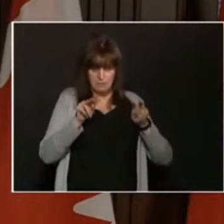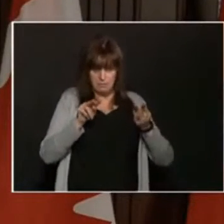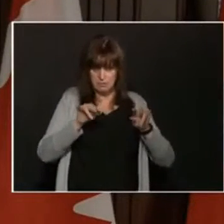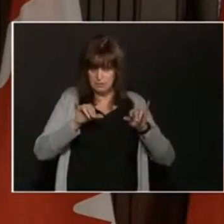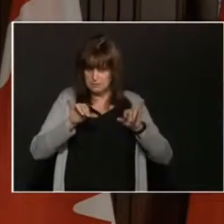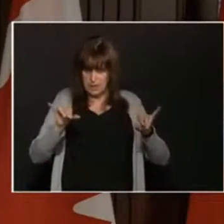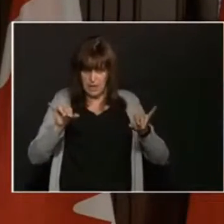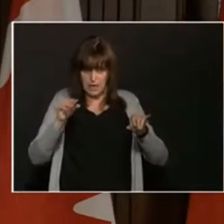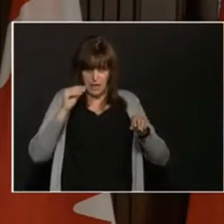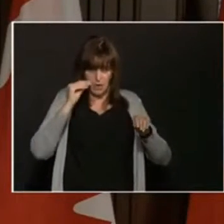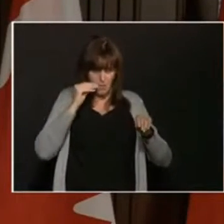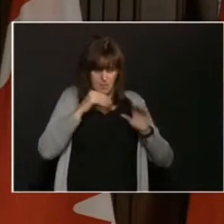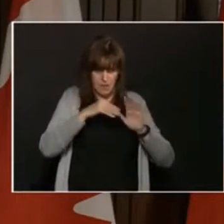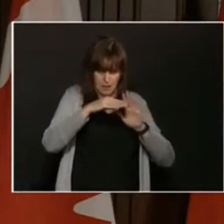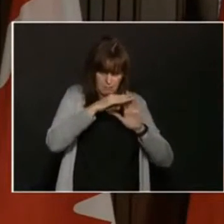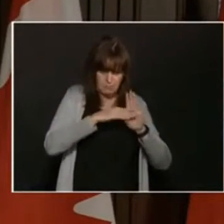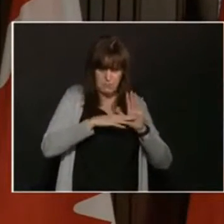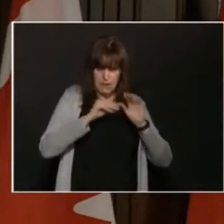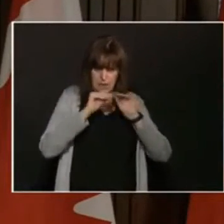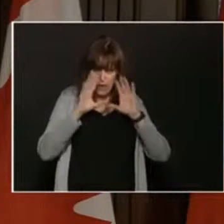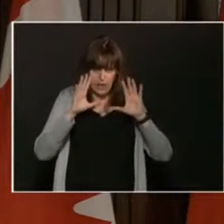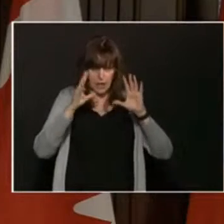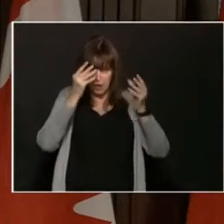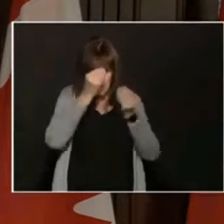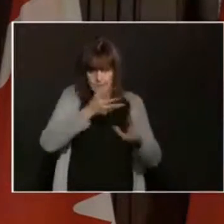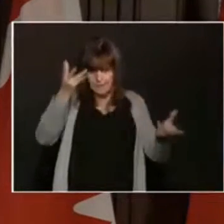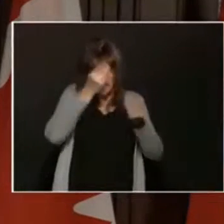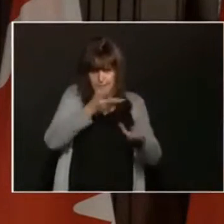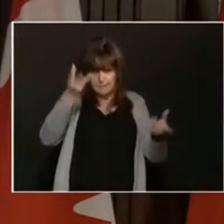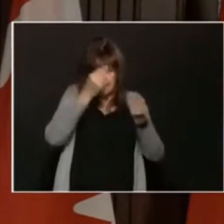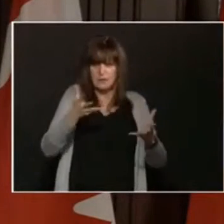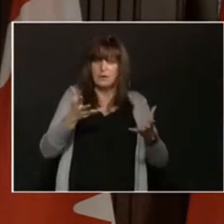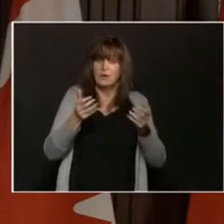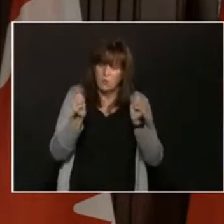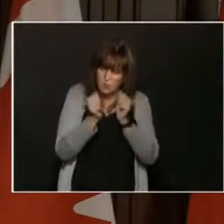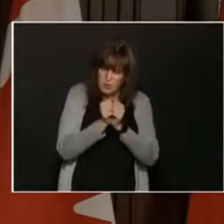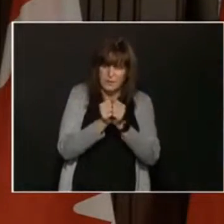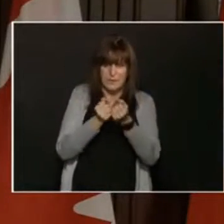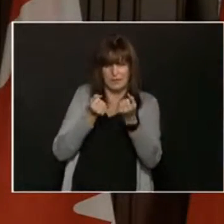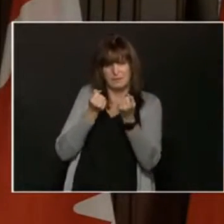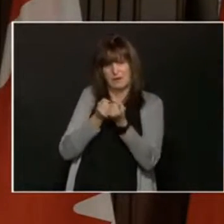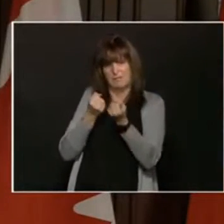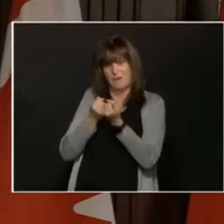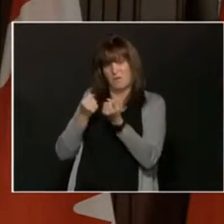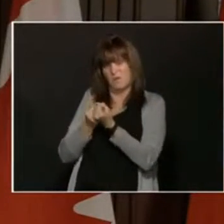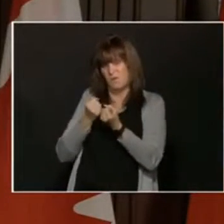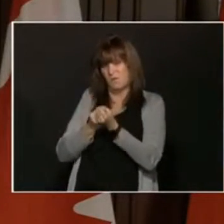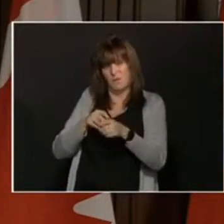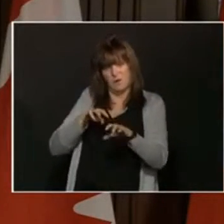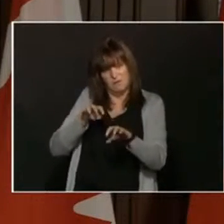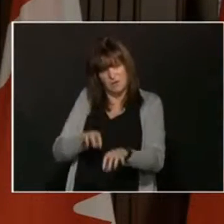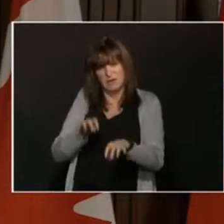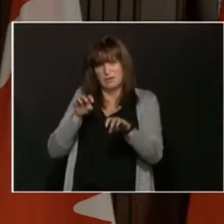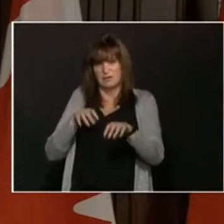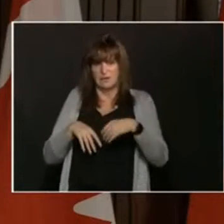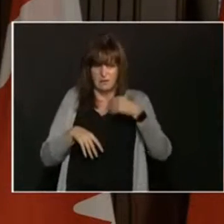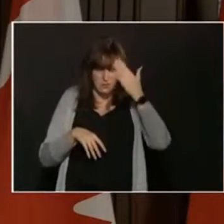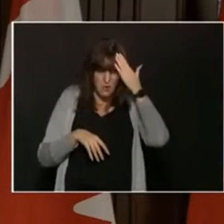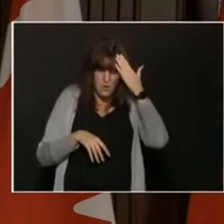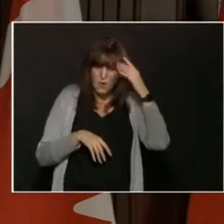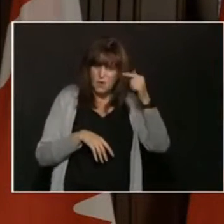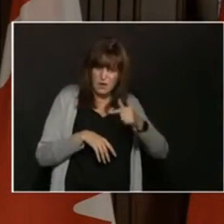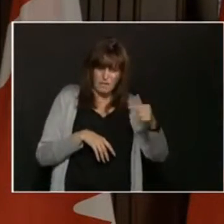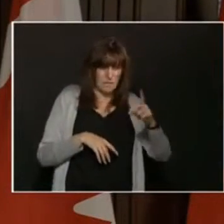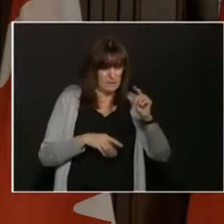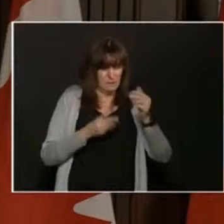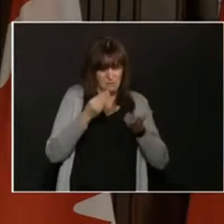communication, but also needs to be with support. And I do know the government has funded, I believe, 15 what we call